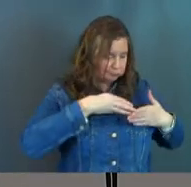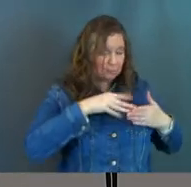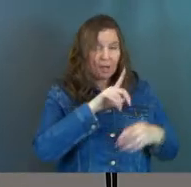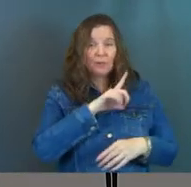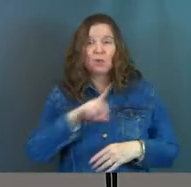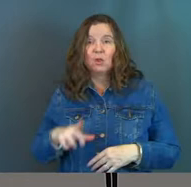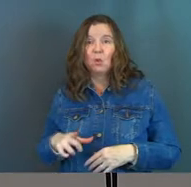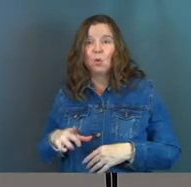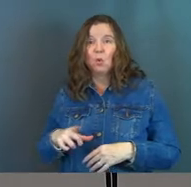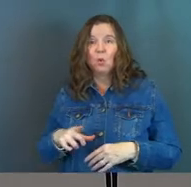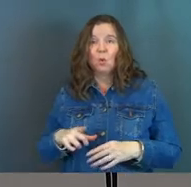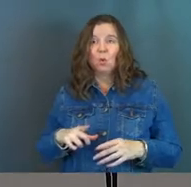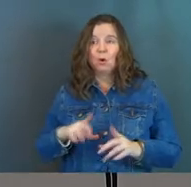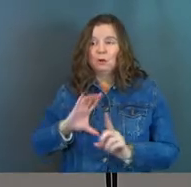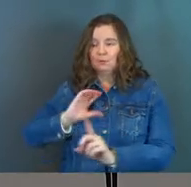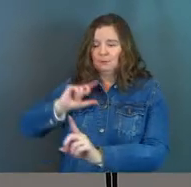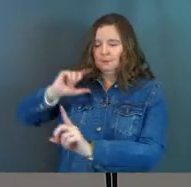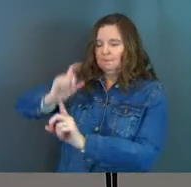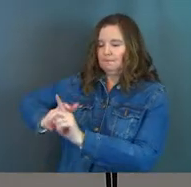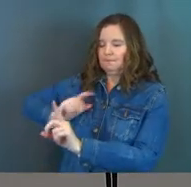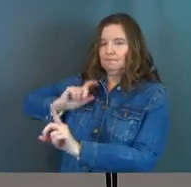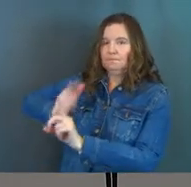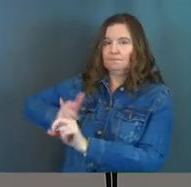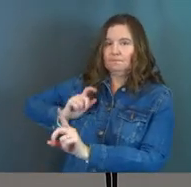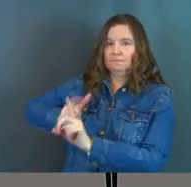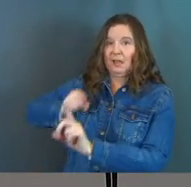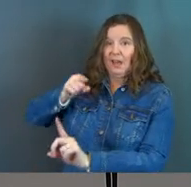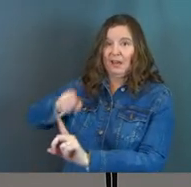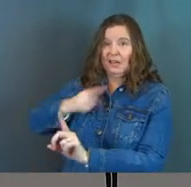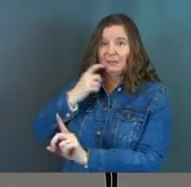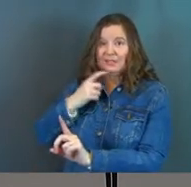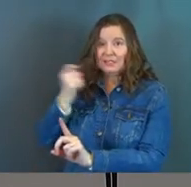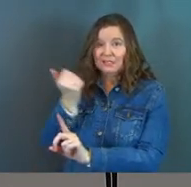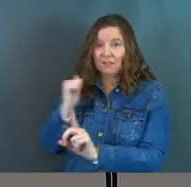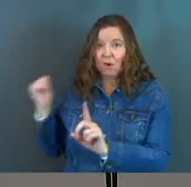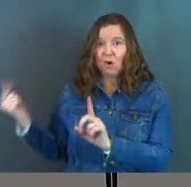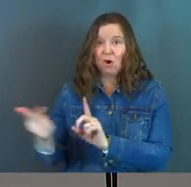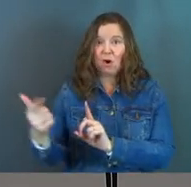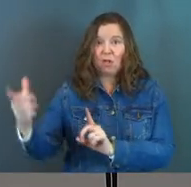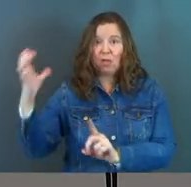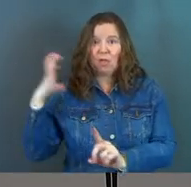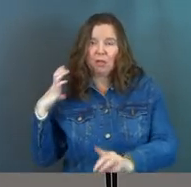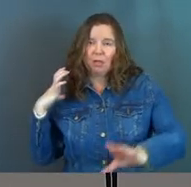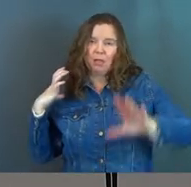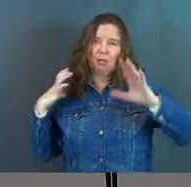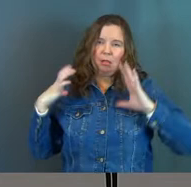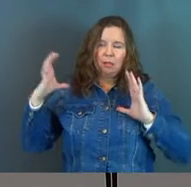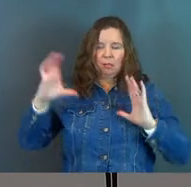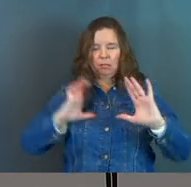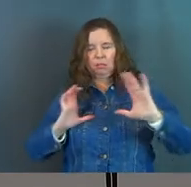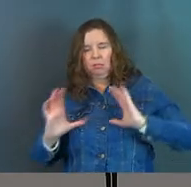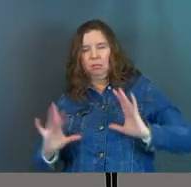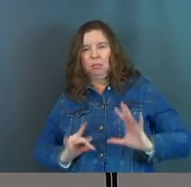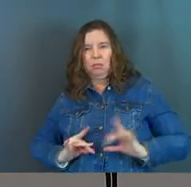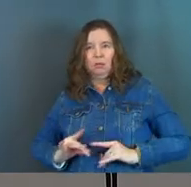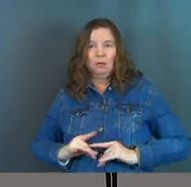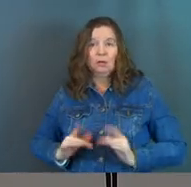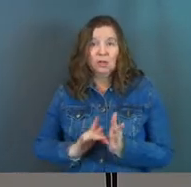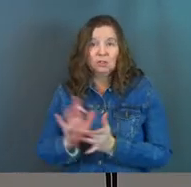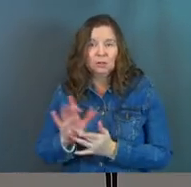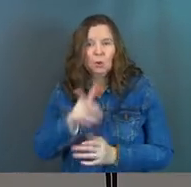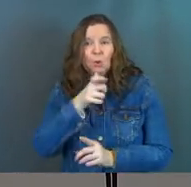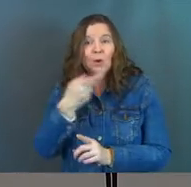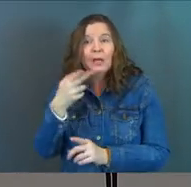the Lord has laid on him the iniquity," or the sins, "of us all placed on Jesus." Who's the him? The him